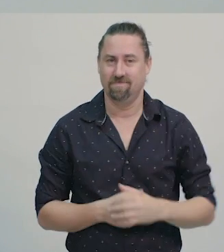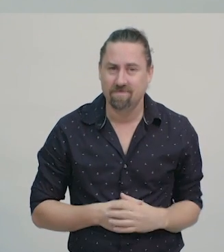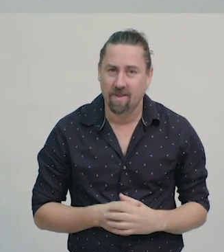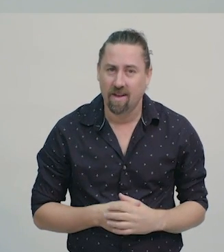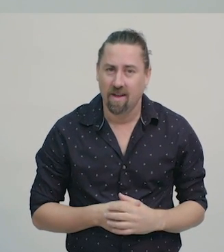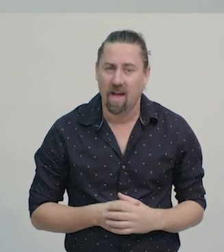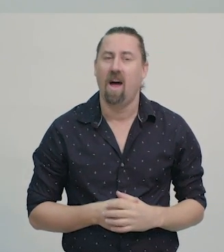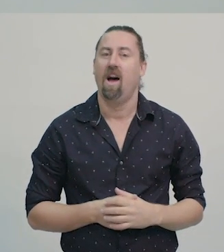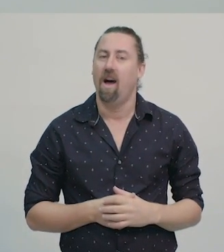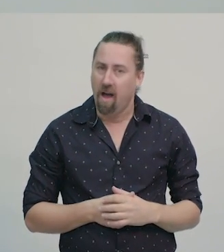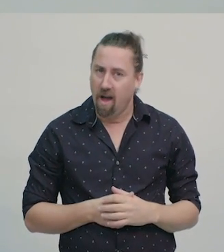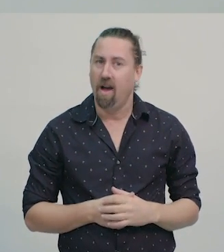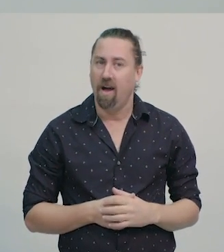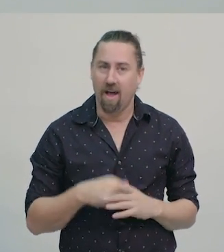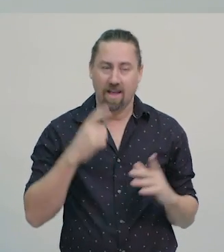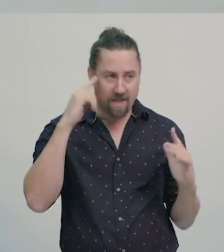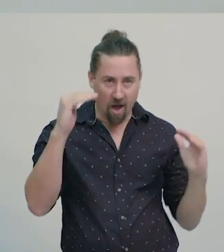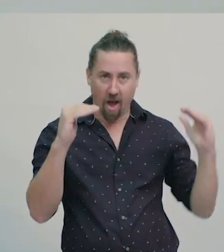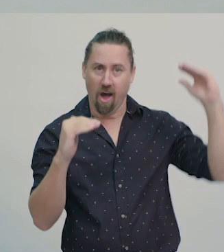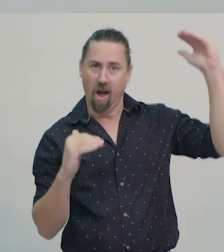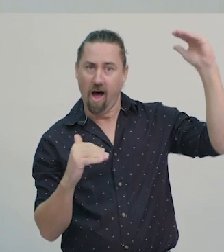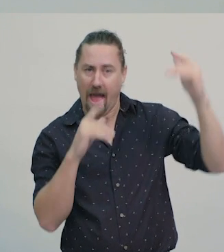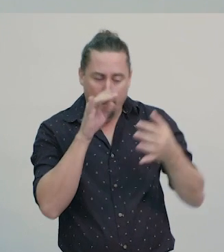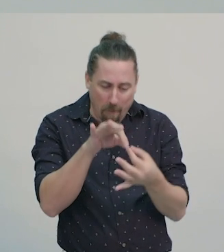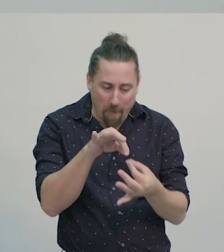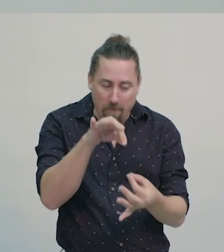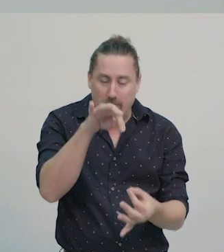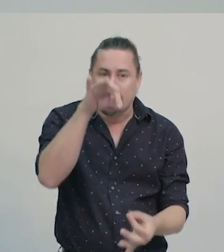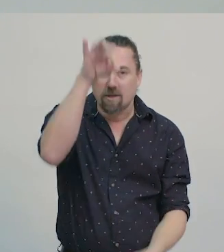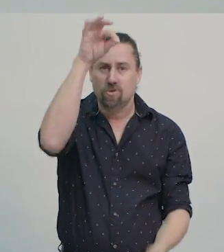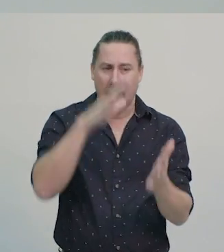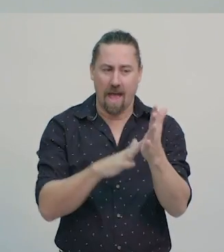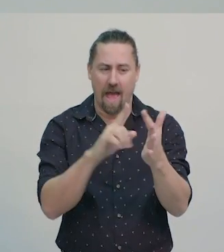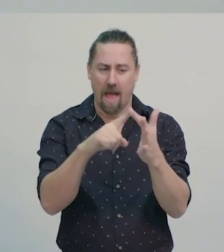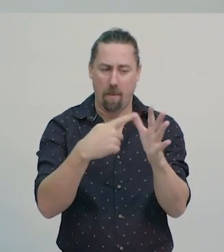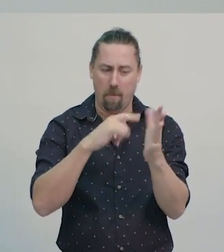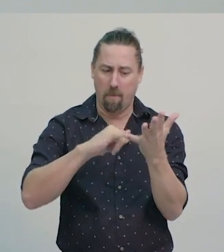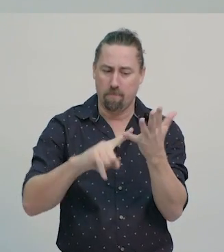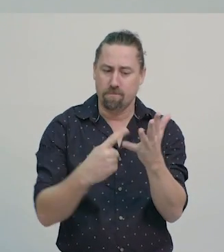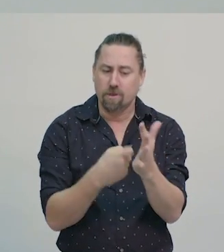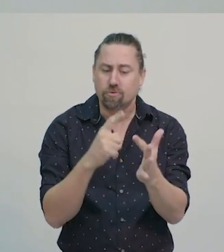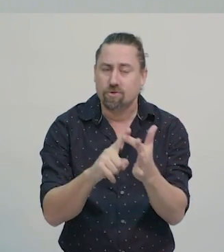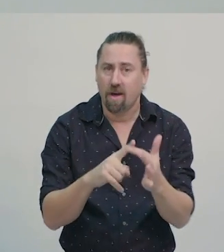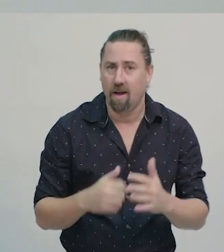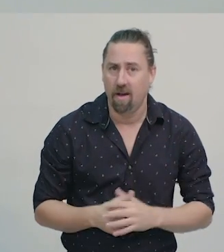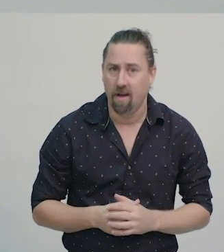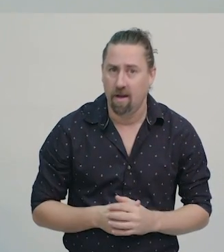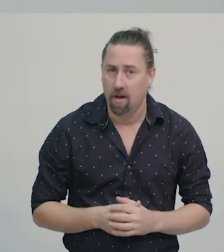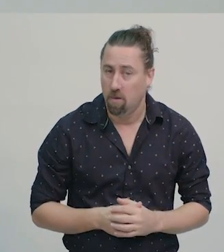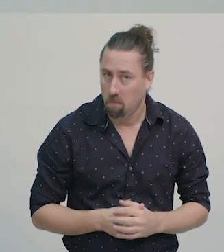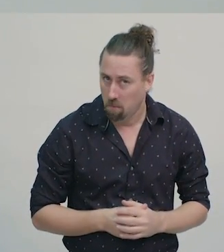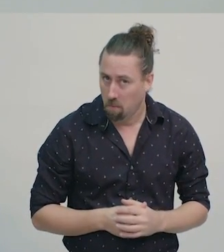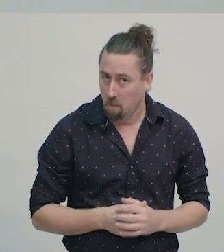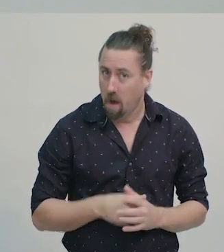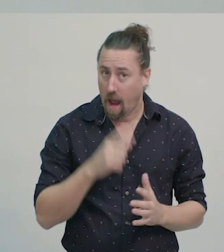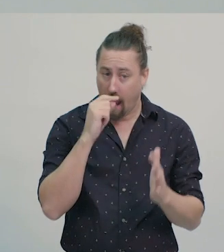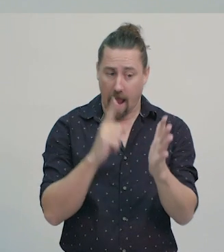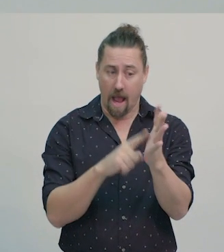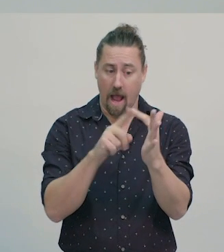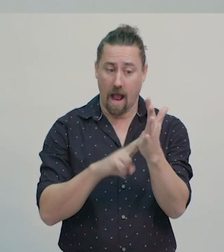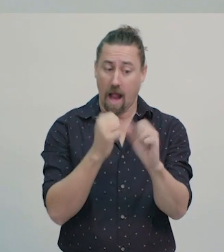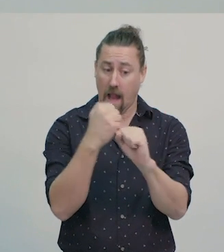Let's look at some other objects and compare their height. This giraffe is taller than the